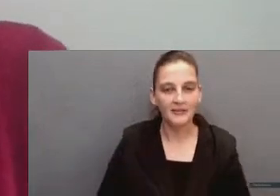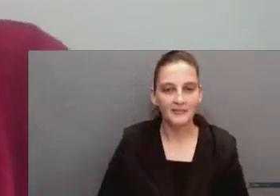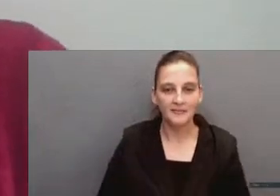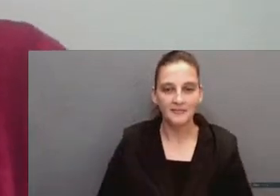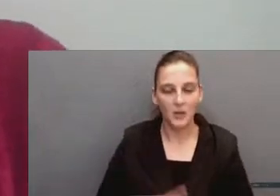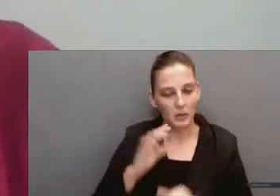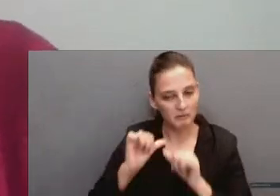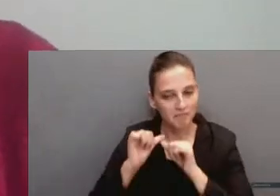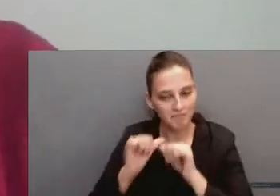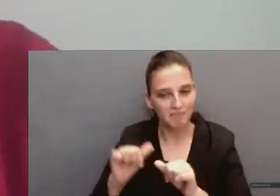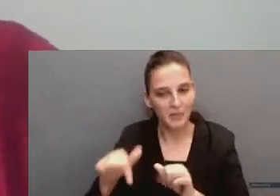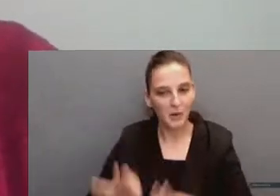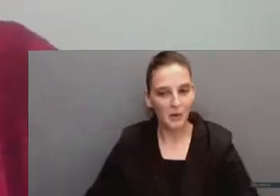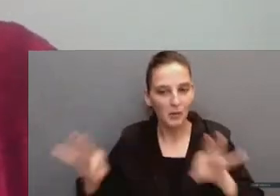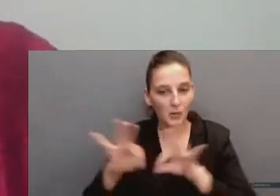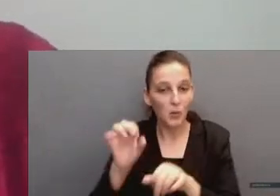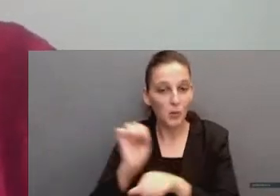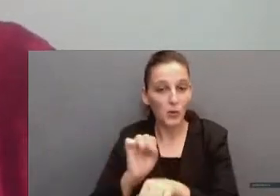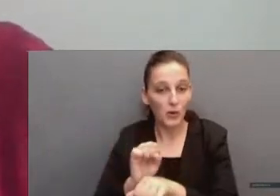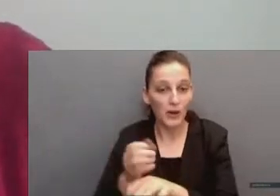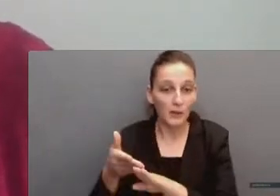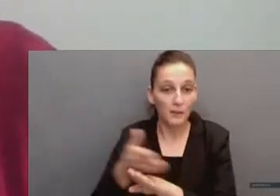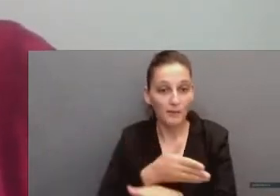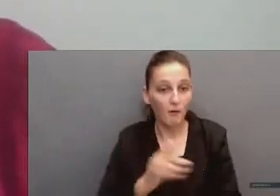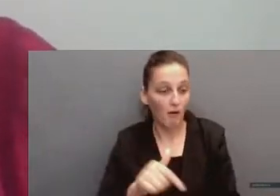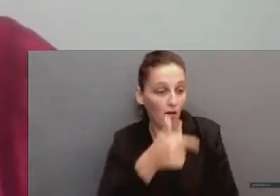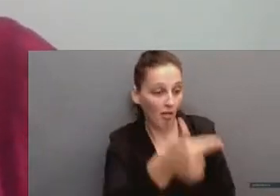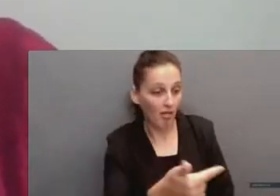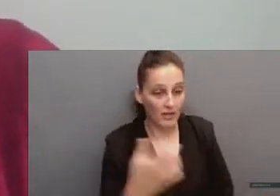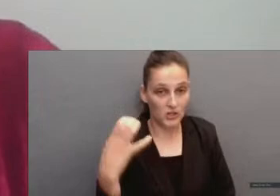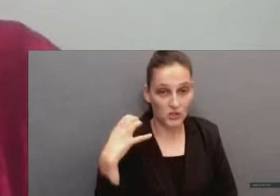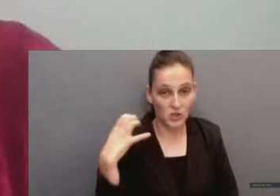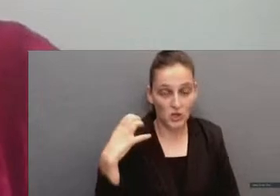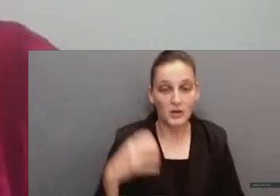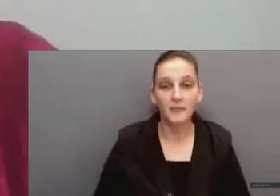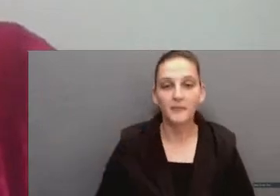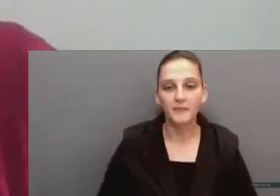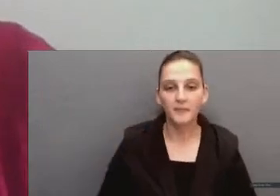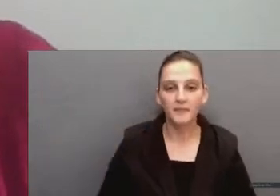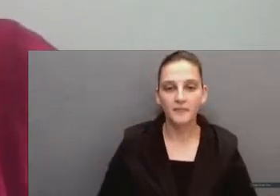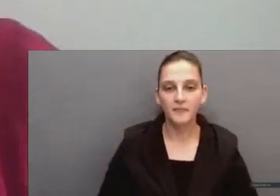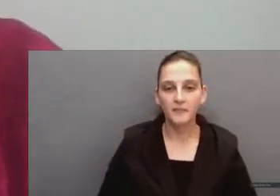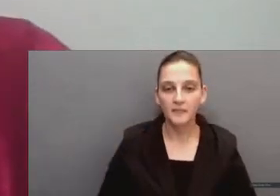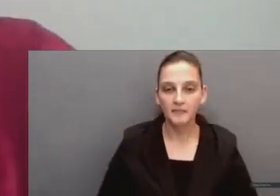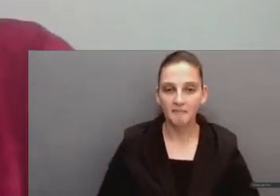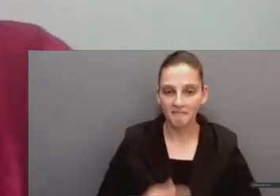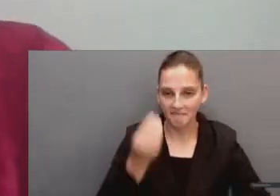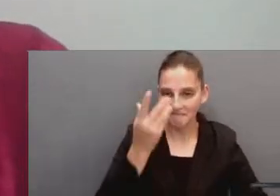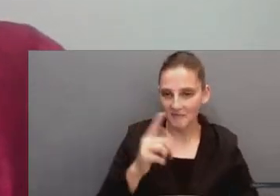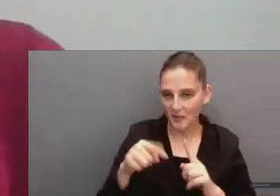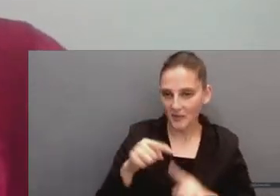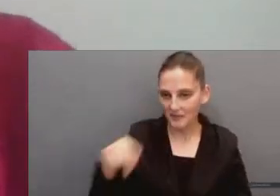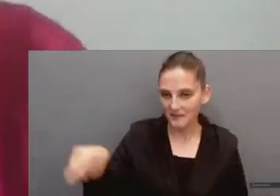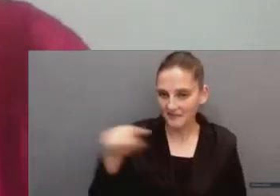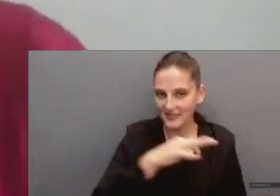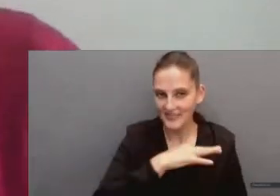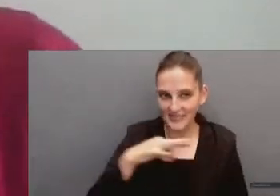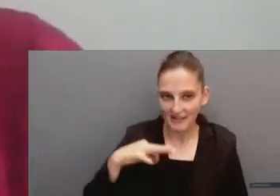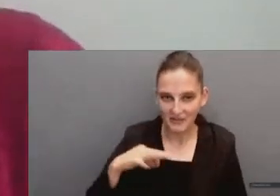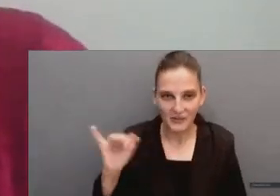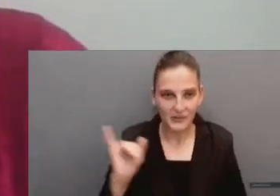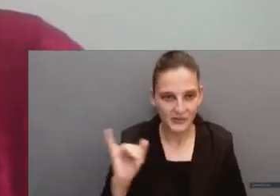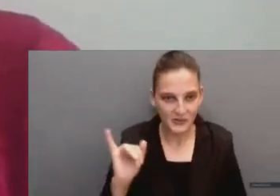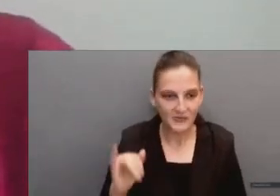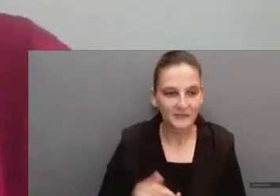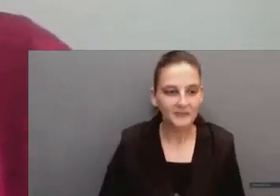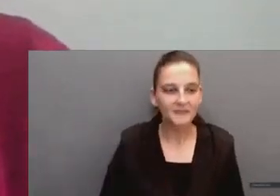work. Before I turn it over to you, Madam Chair, I just wanted to mention about the staff team that have been